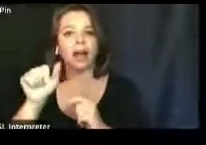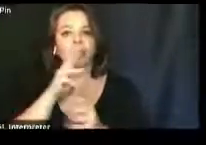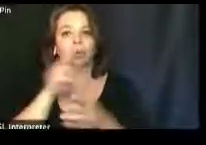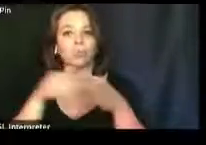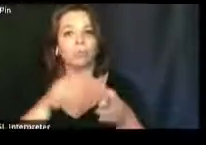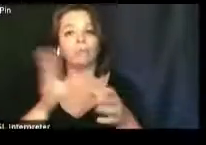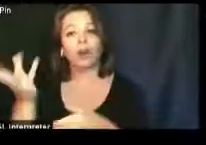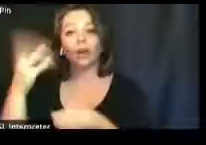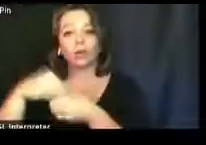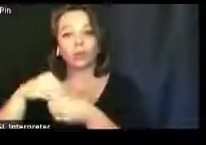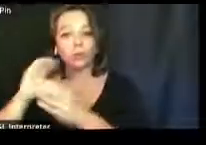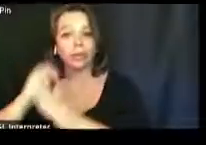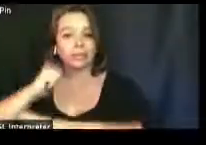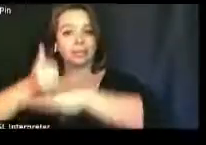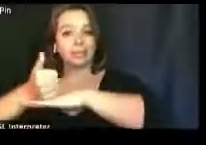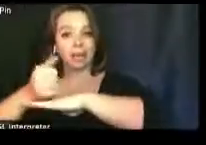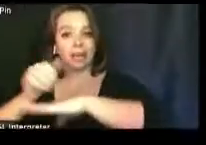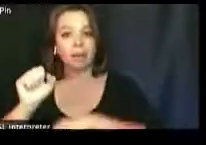Sepulveda Dam,